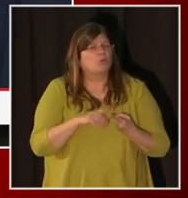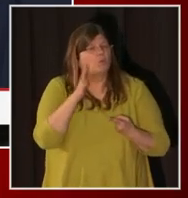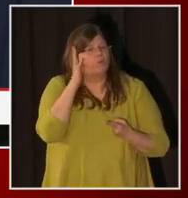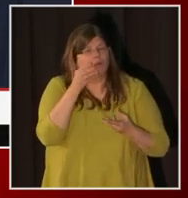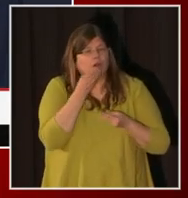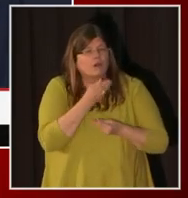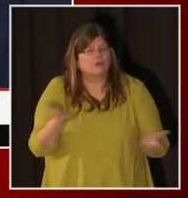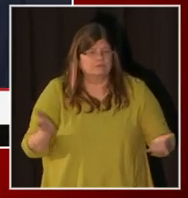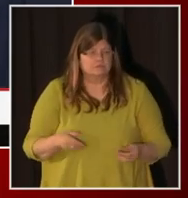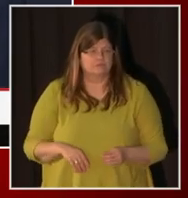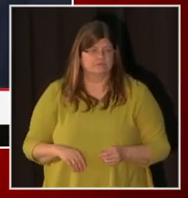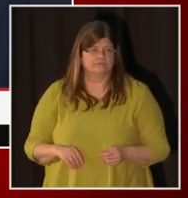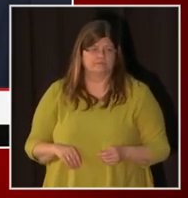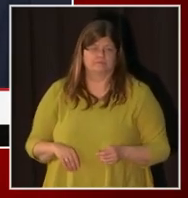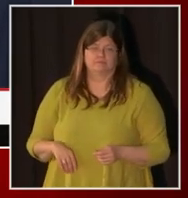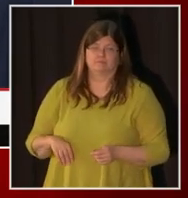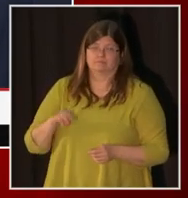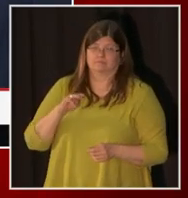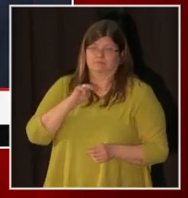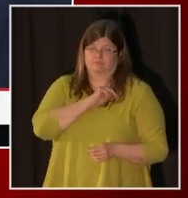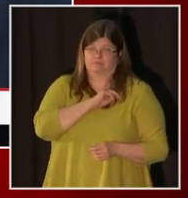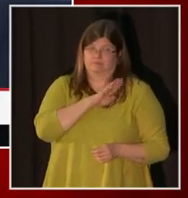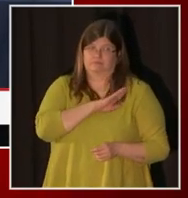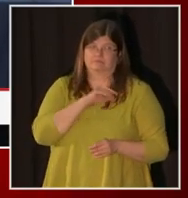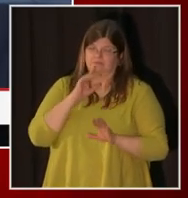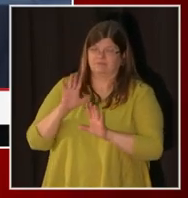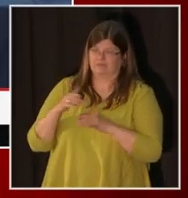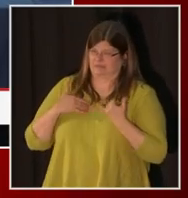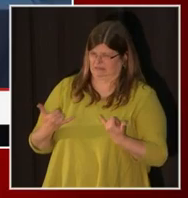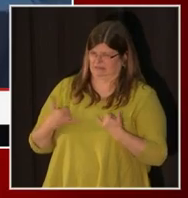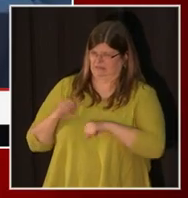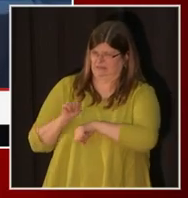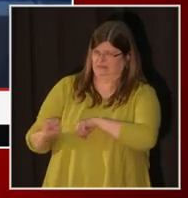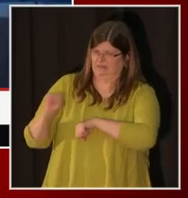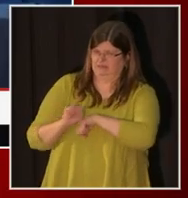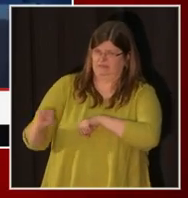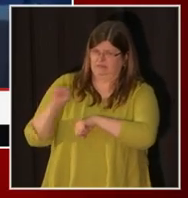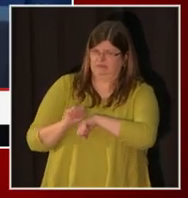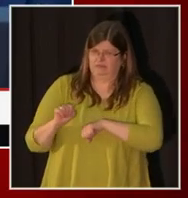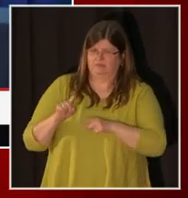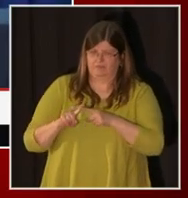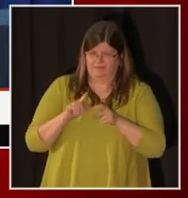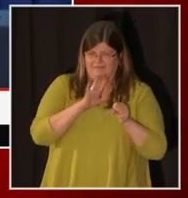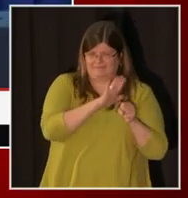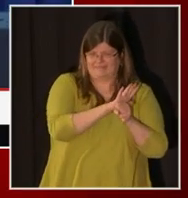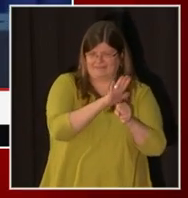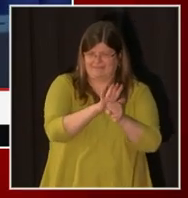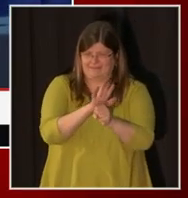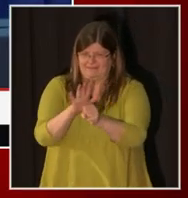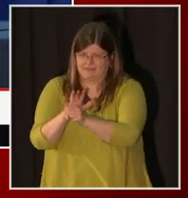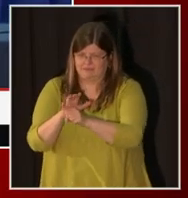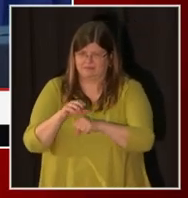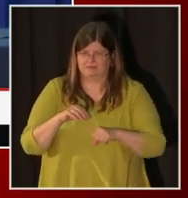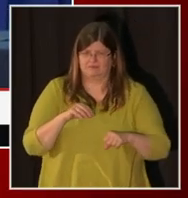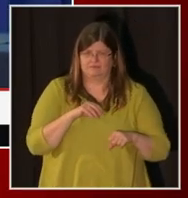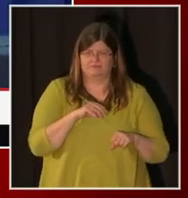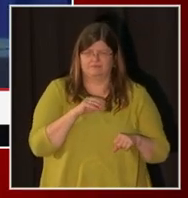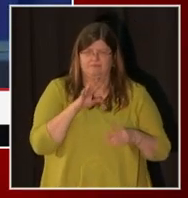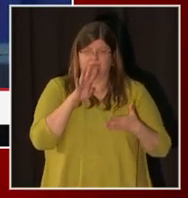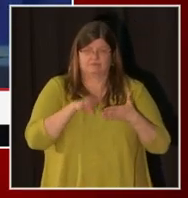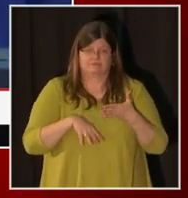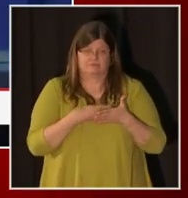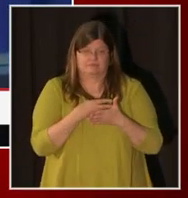hard right now, Mark, to populate all of our committees. Their time frame will be